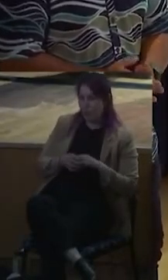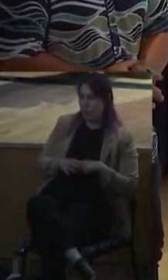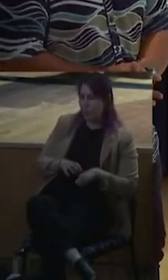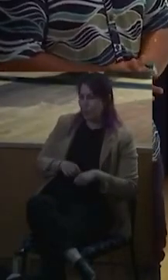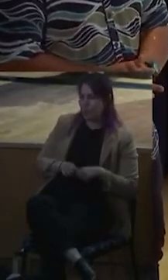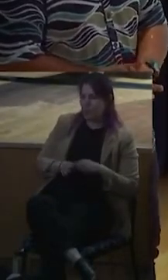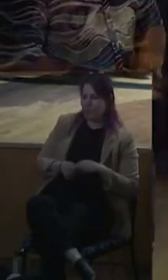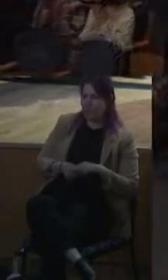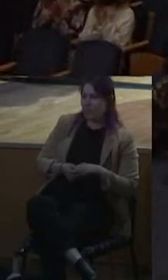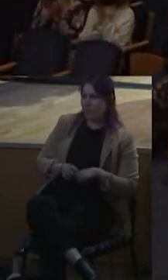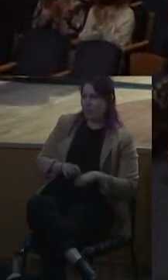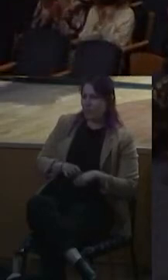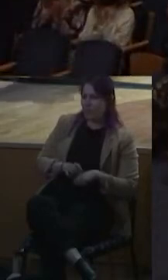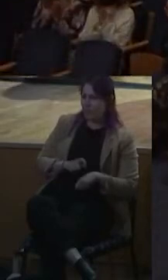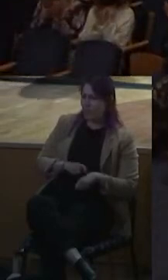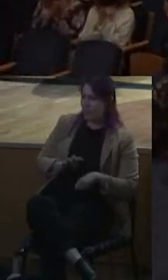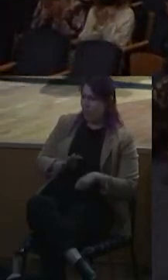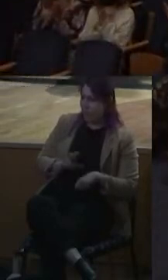in a little bit.